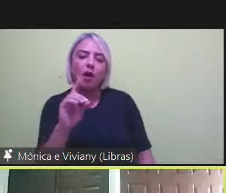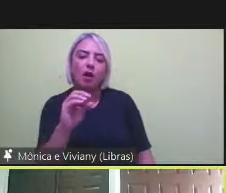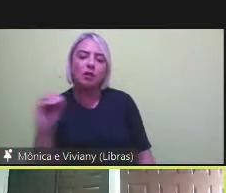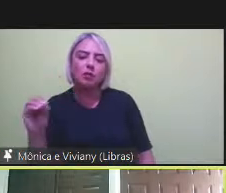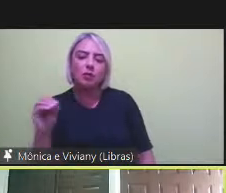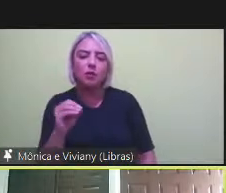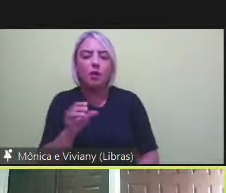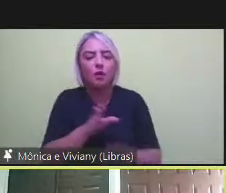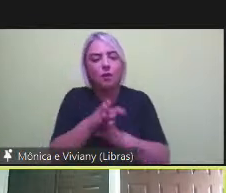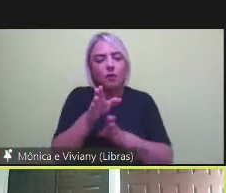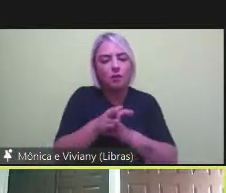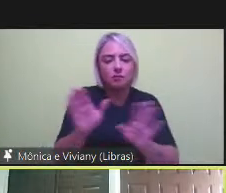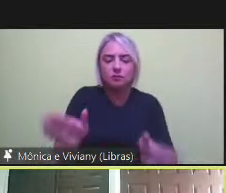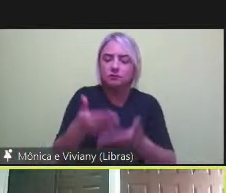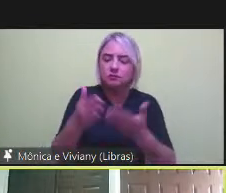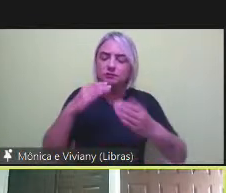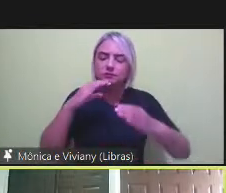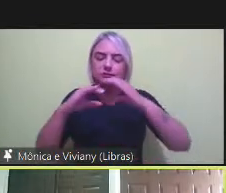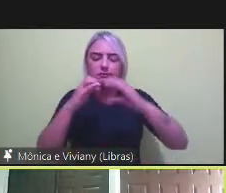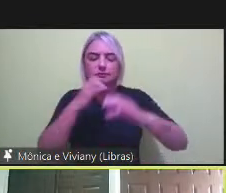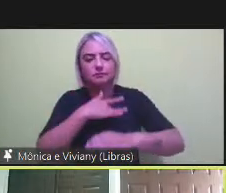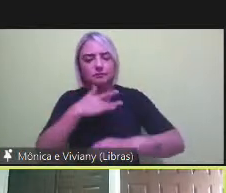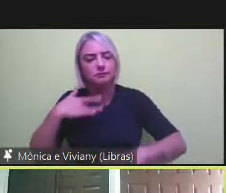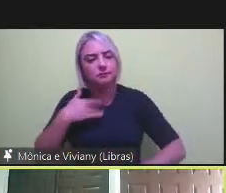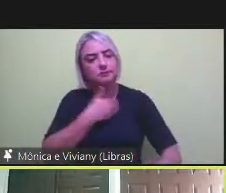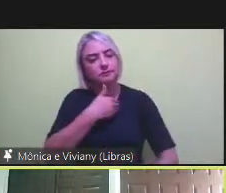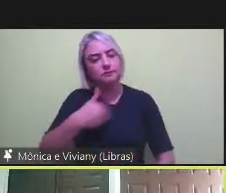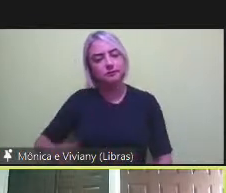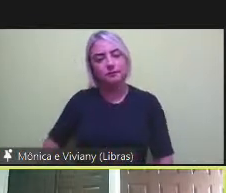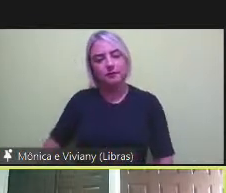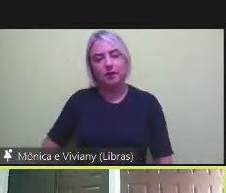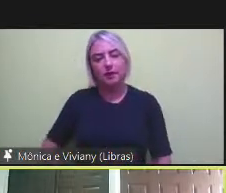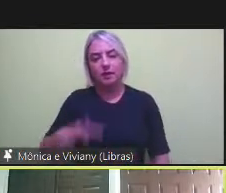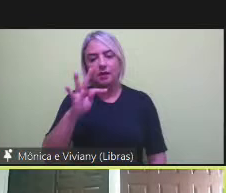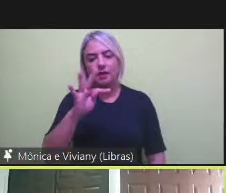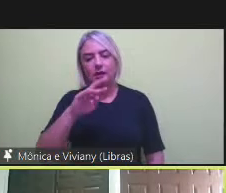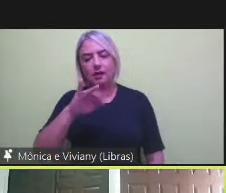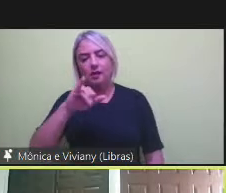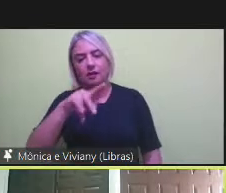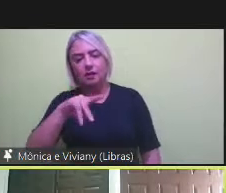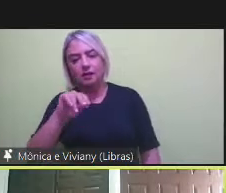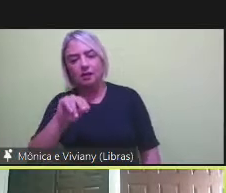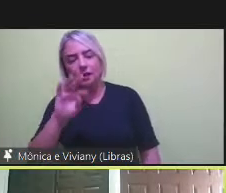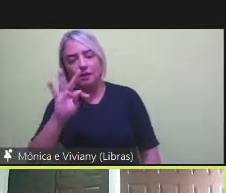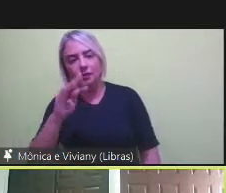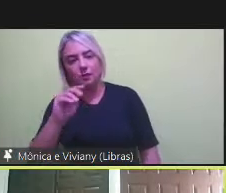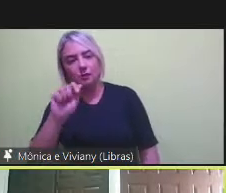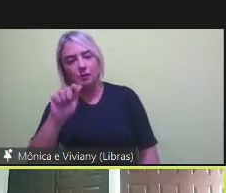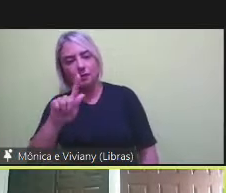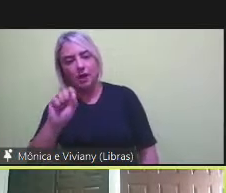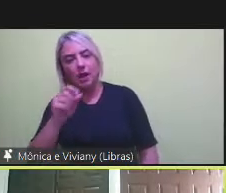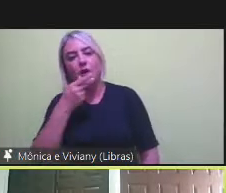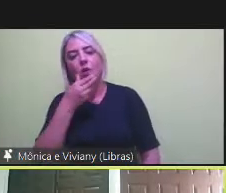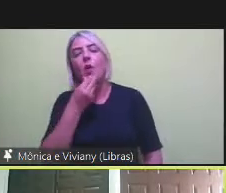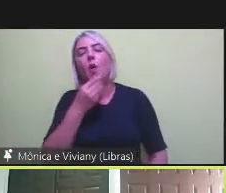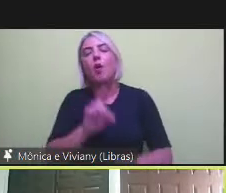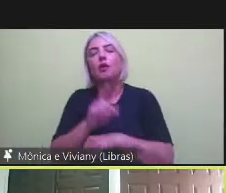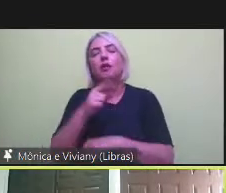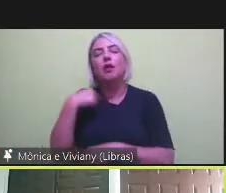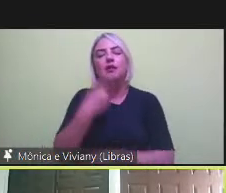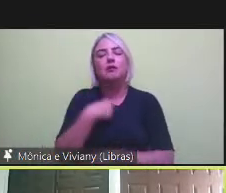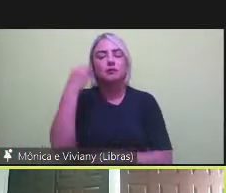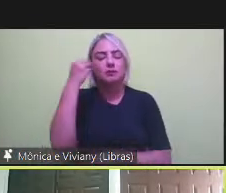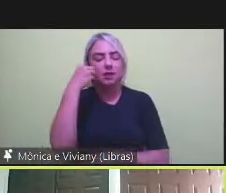in Trinidad and Tobago. And he stated, "Our experience here in Trinidad and